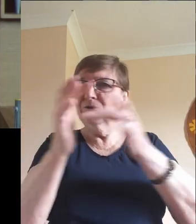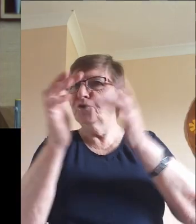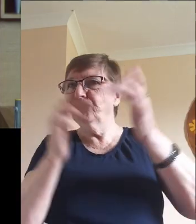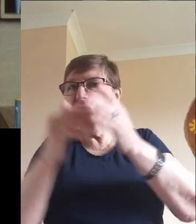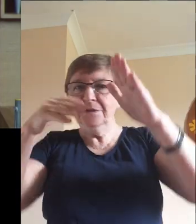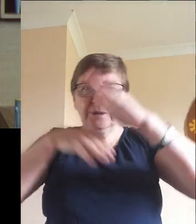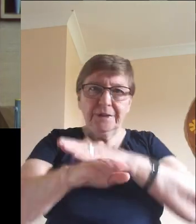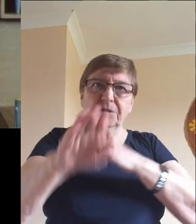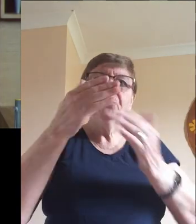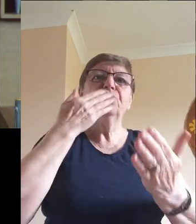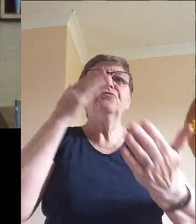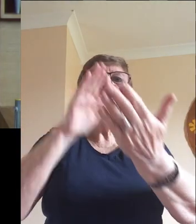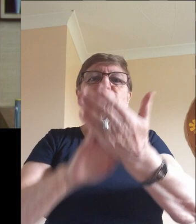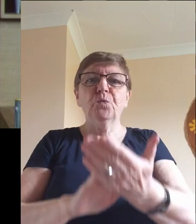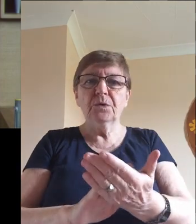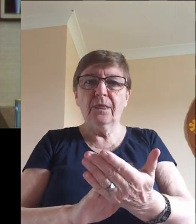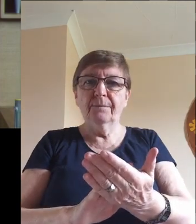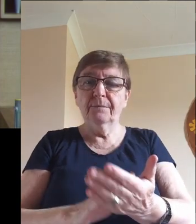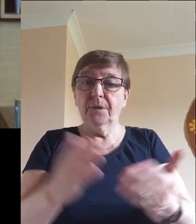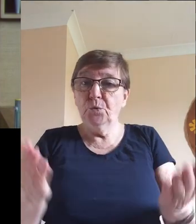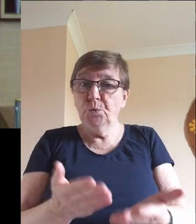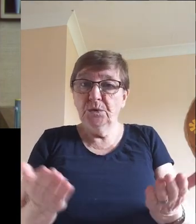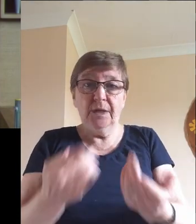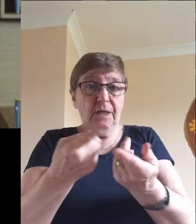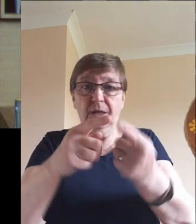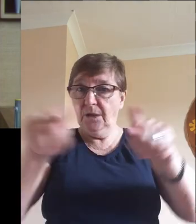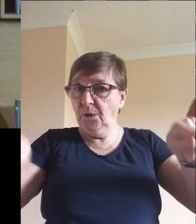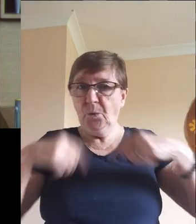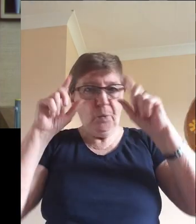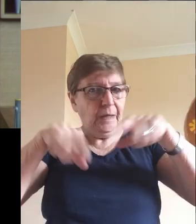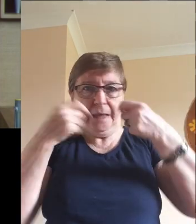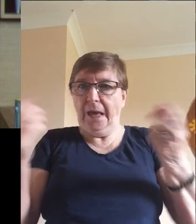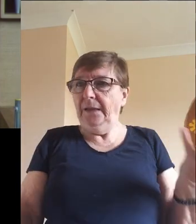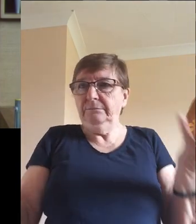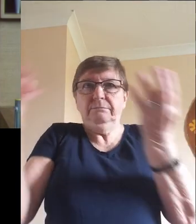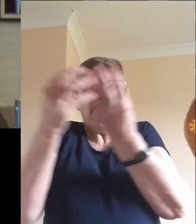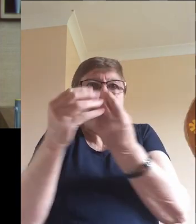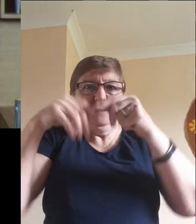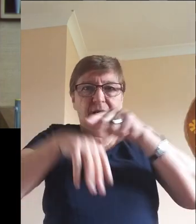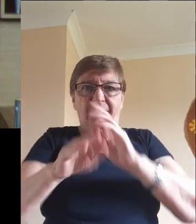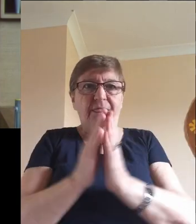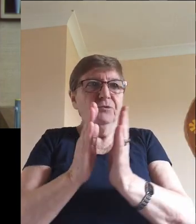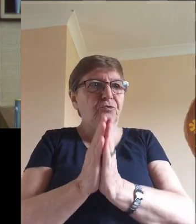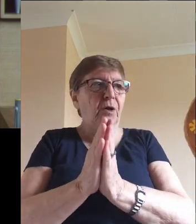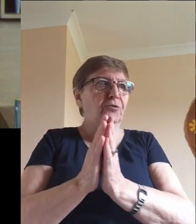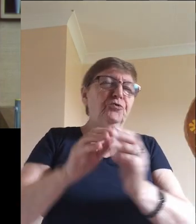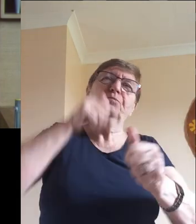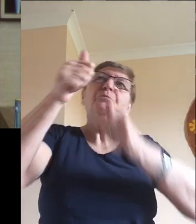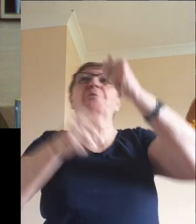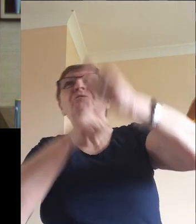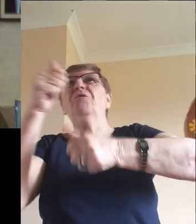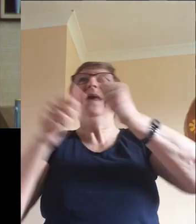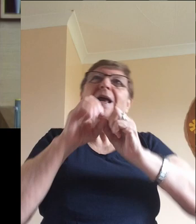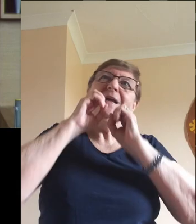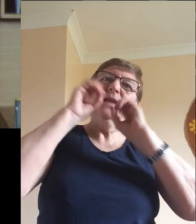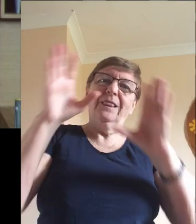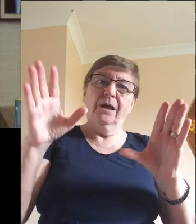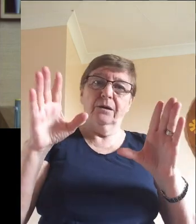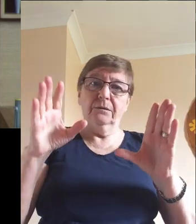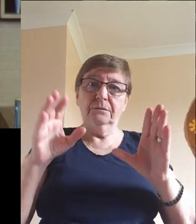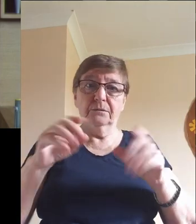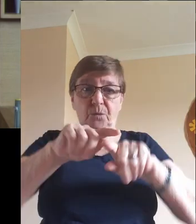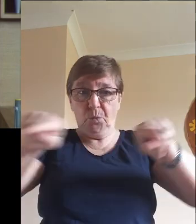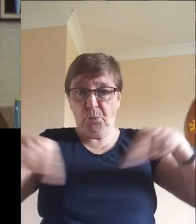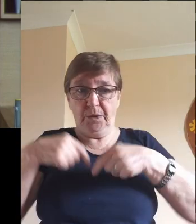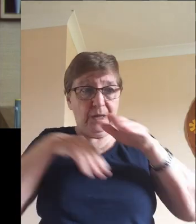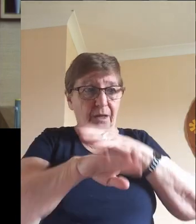Jerusalem. And today we can't gather to be making noise to greet the King. We're in our own homes at